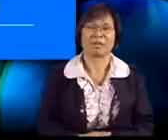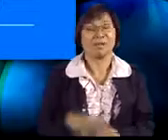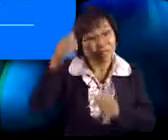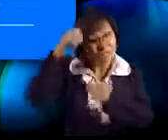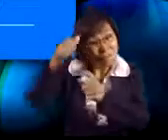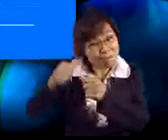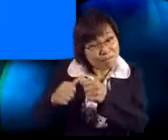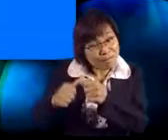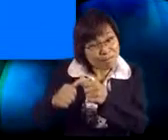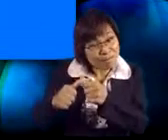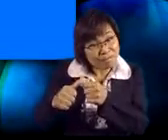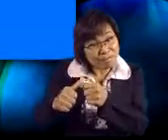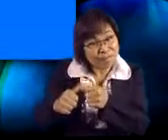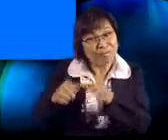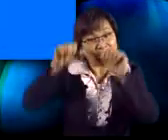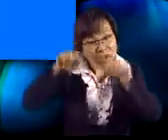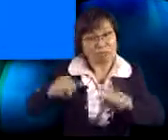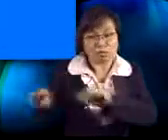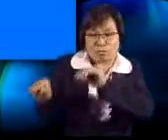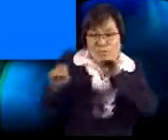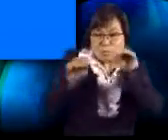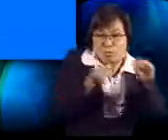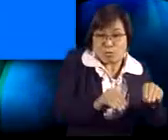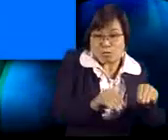Remember? You have to move